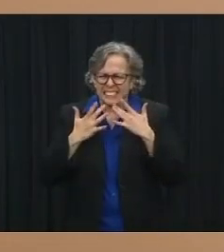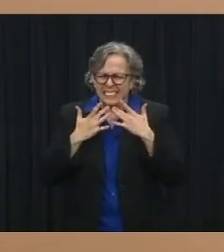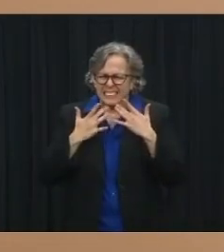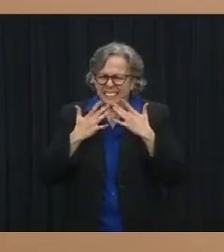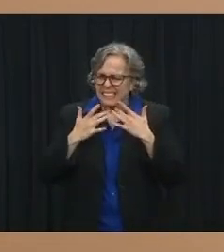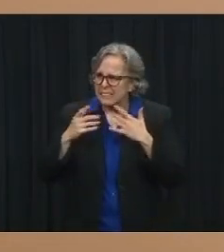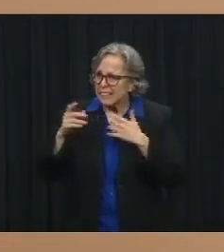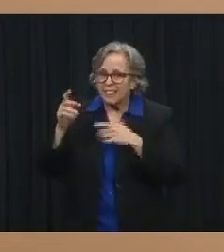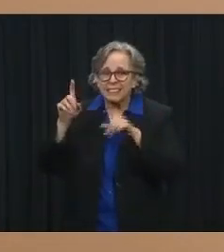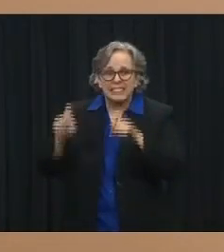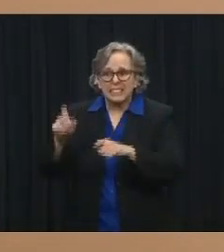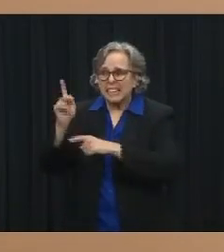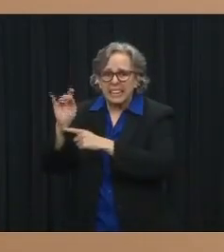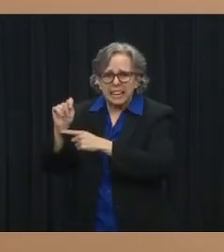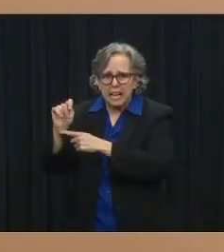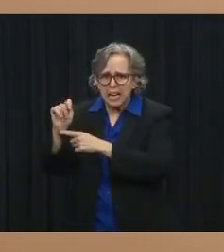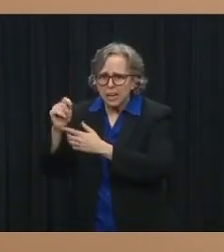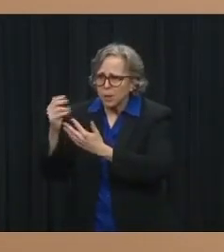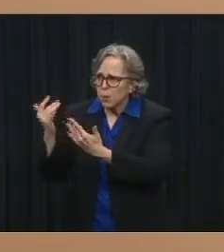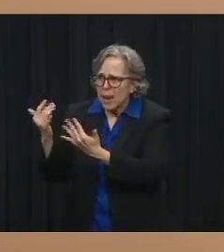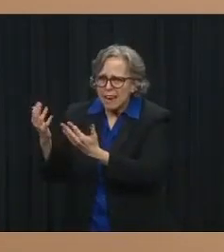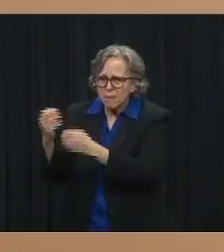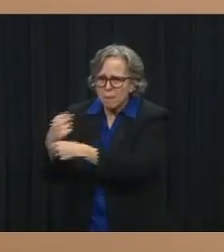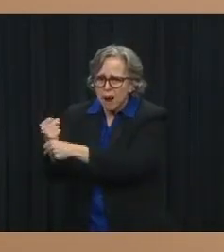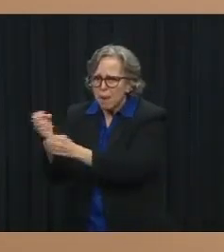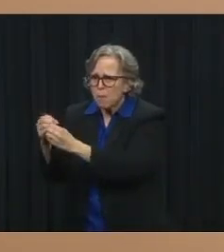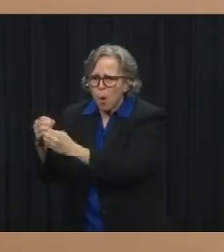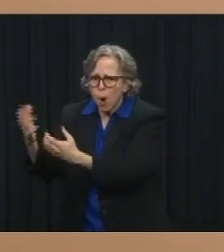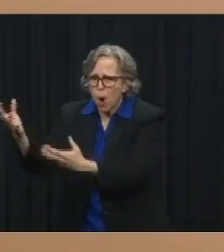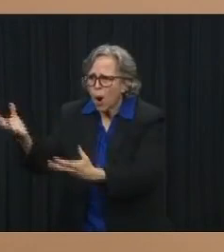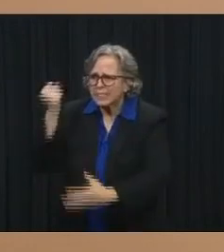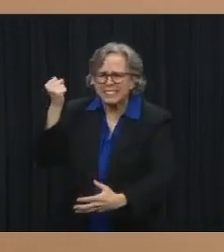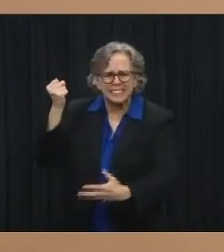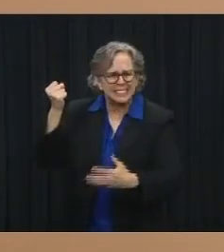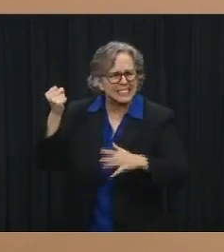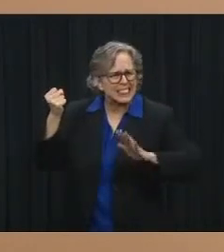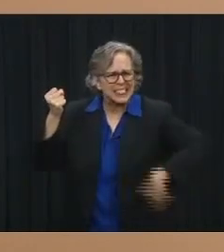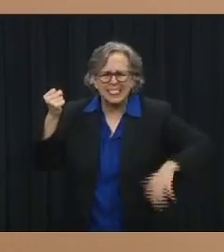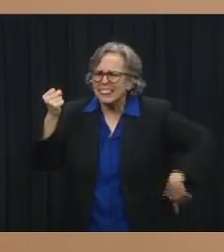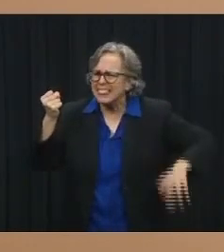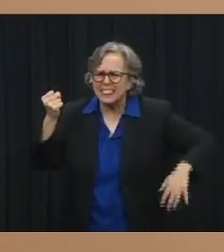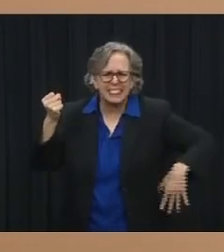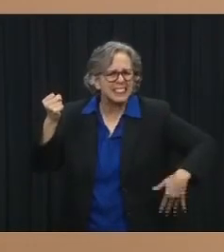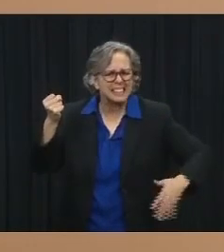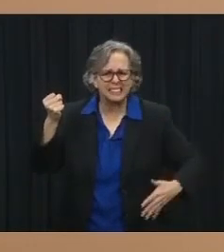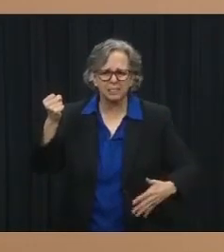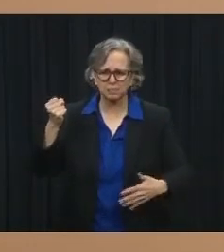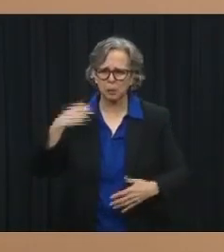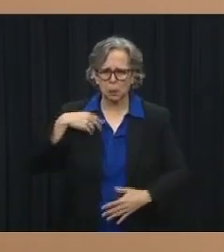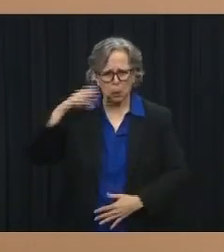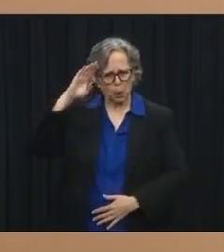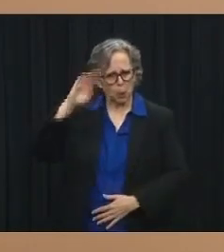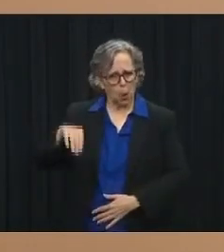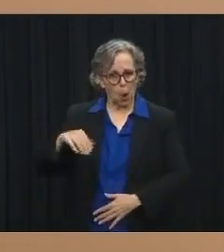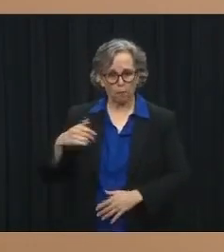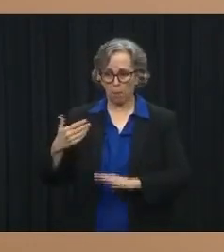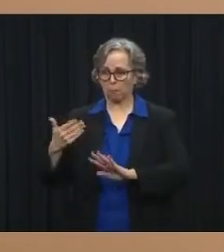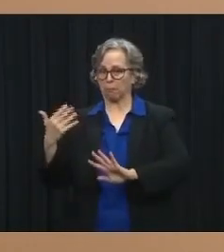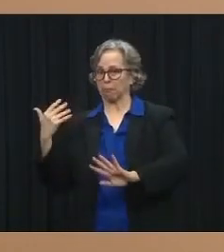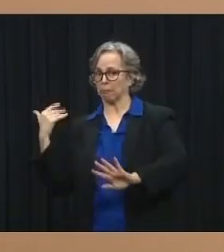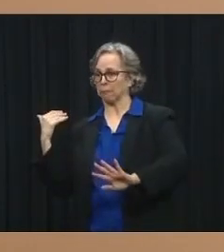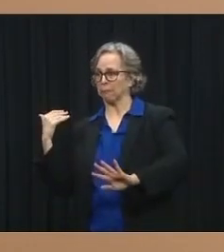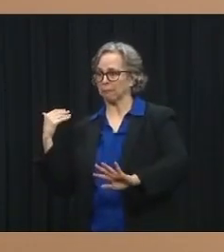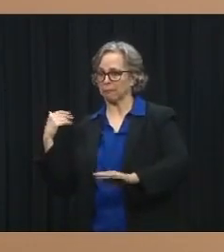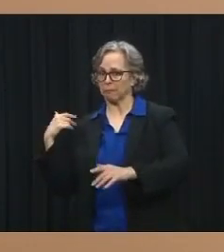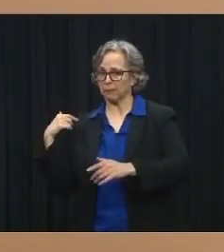labs, but we do know our Starlight from the past right now has 442